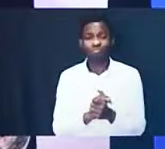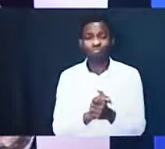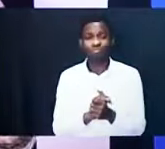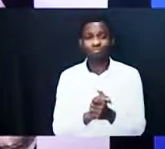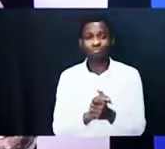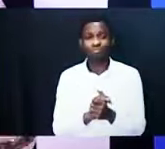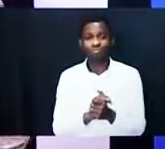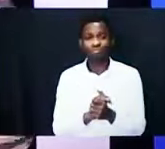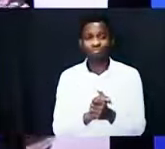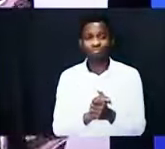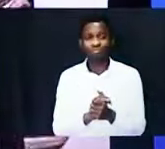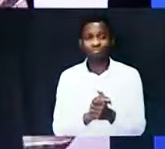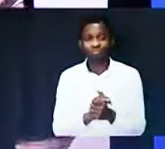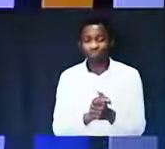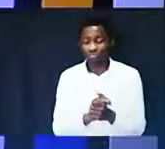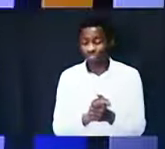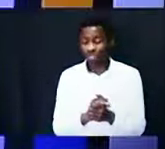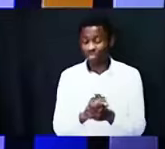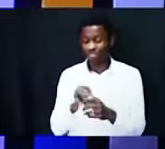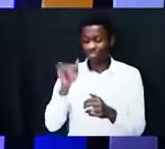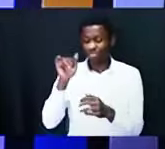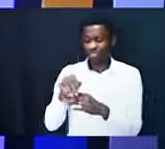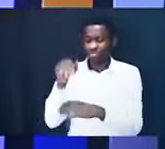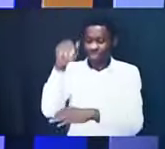And he spent the night praying to God.